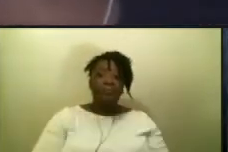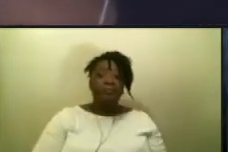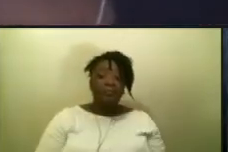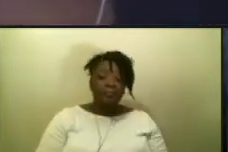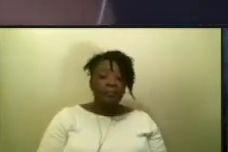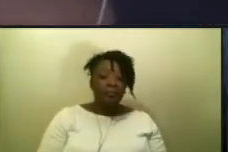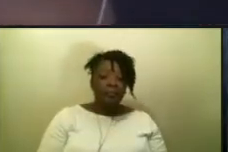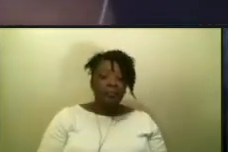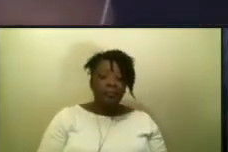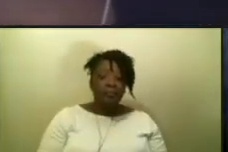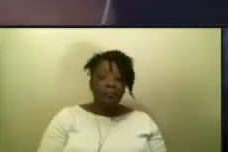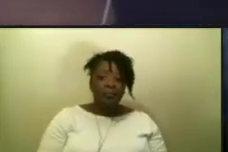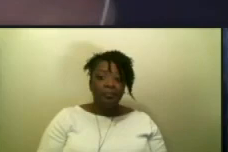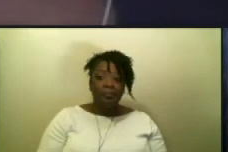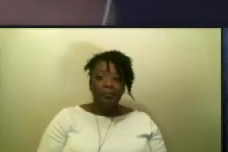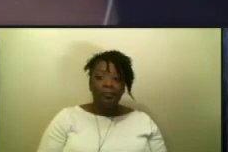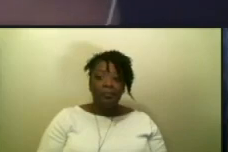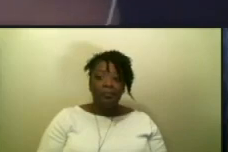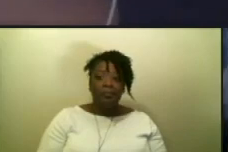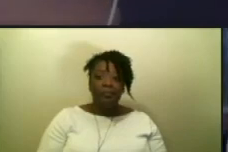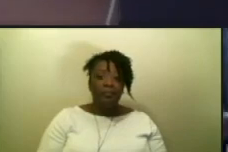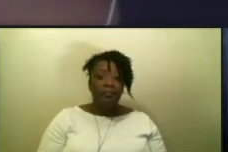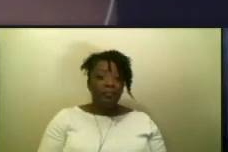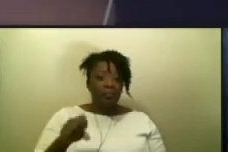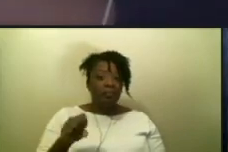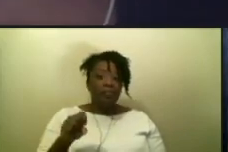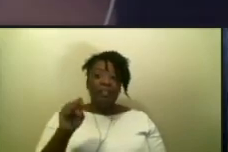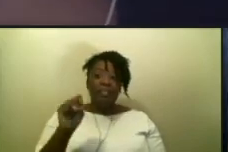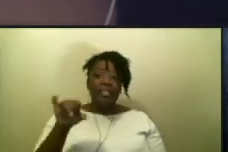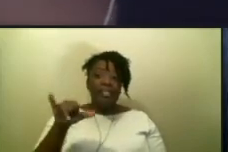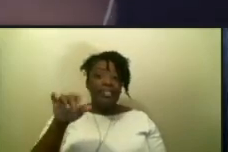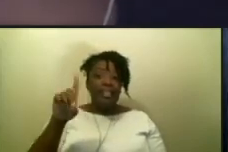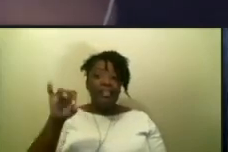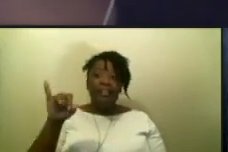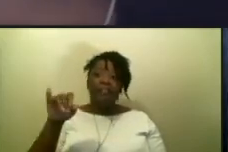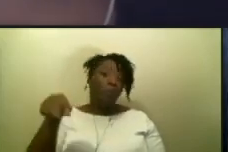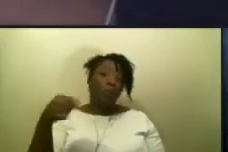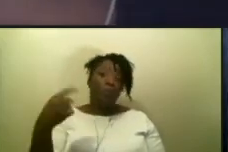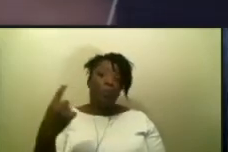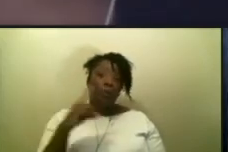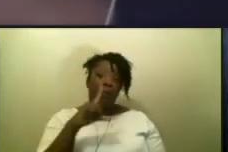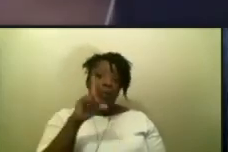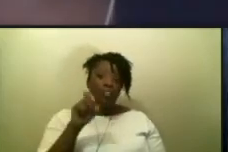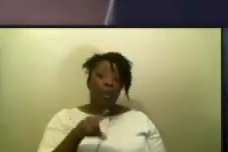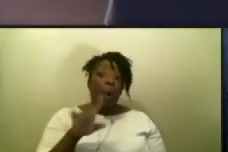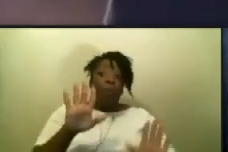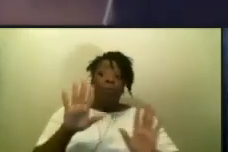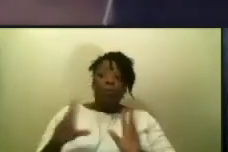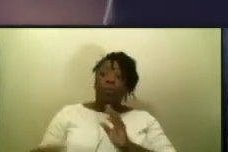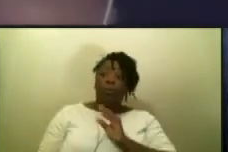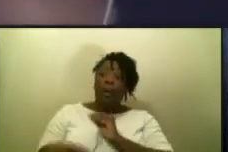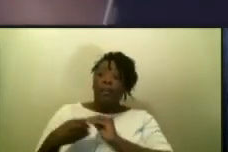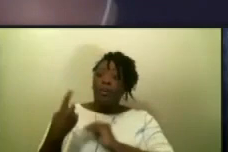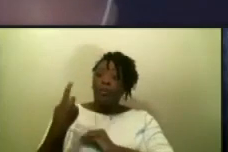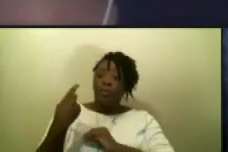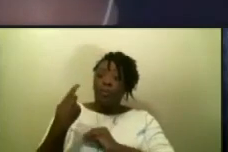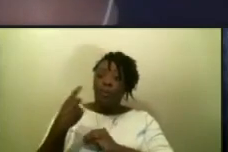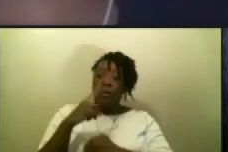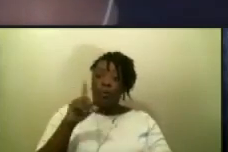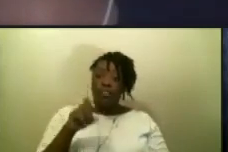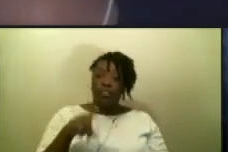Thank you, Bilal. Sadie, I believe that's the only question for now. Oh, I'm sorry, there is one more.